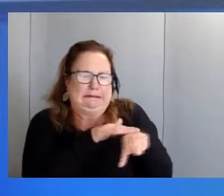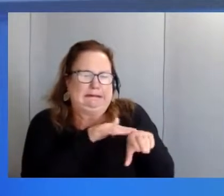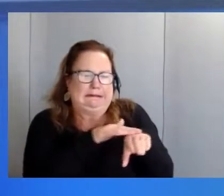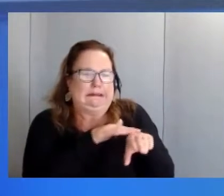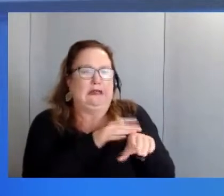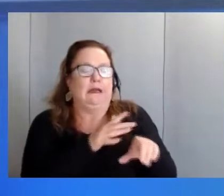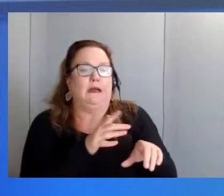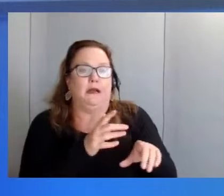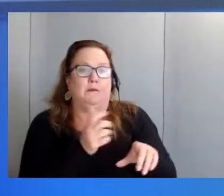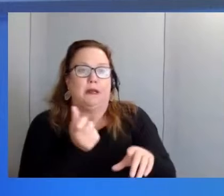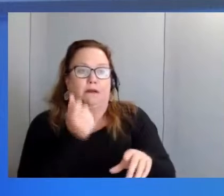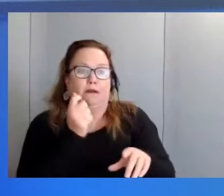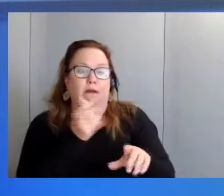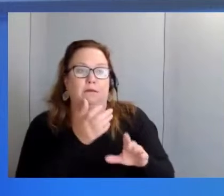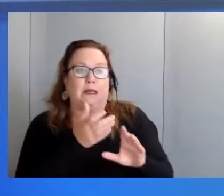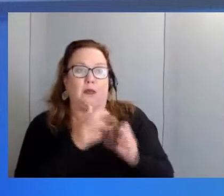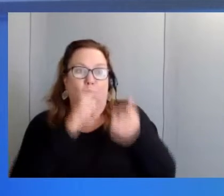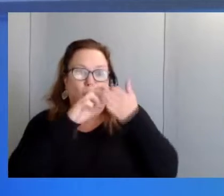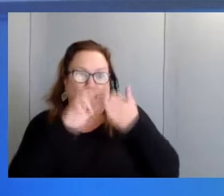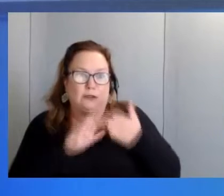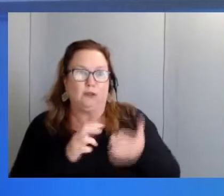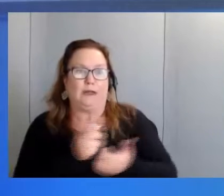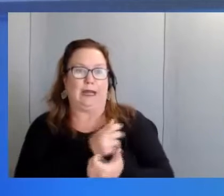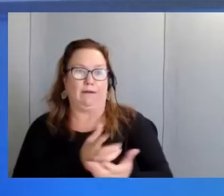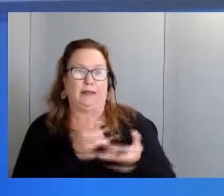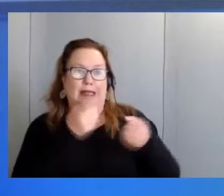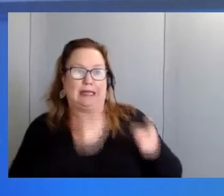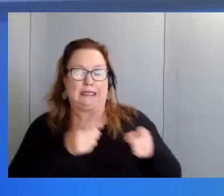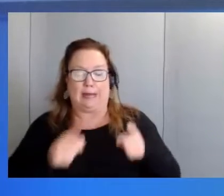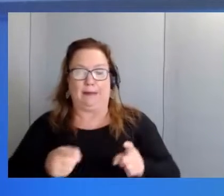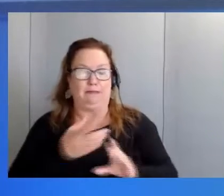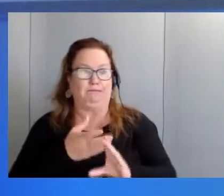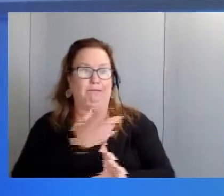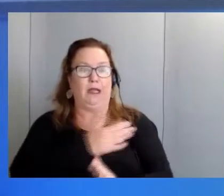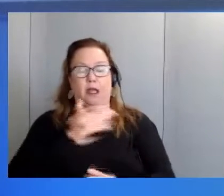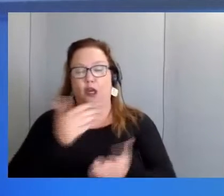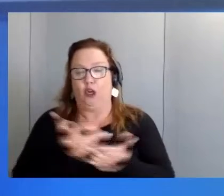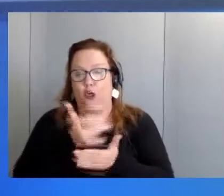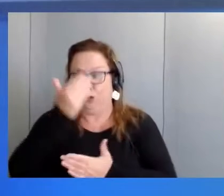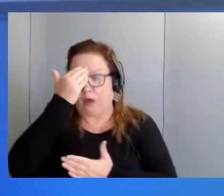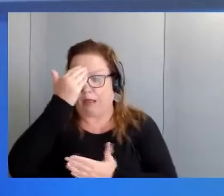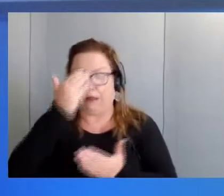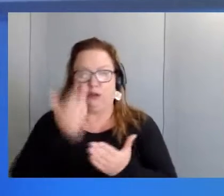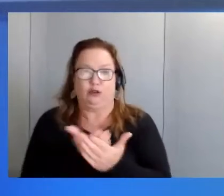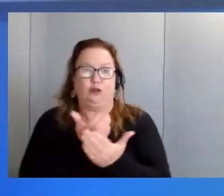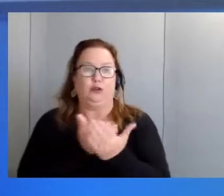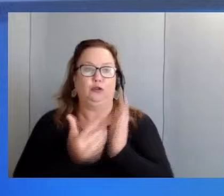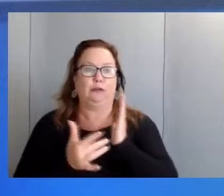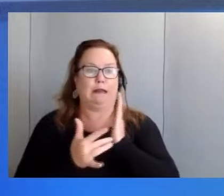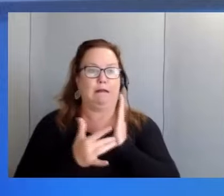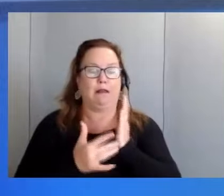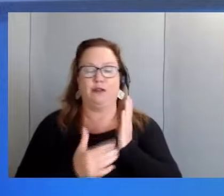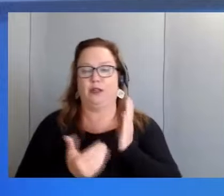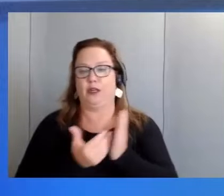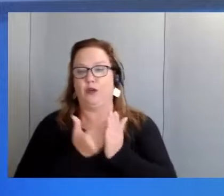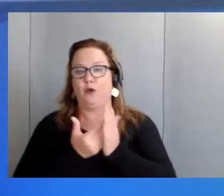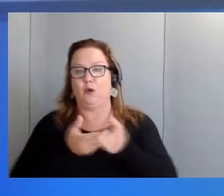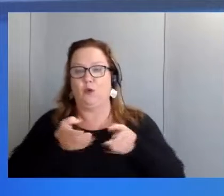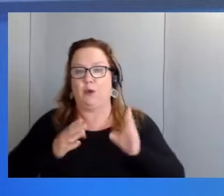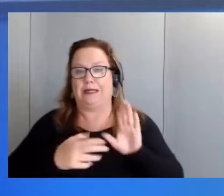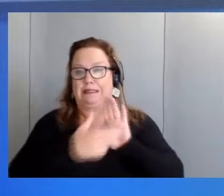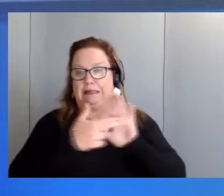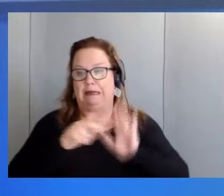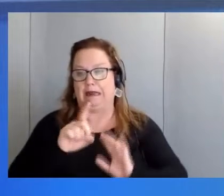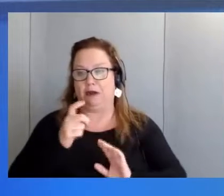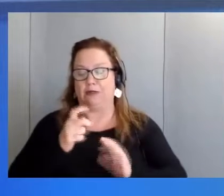that is a just enormous amount of new knowledge, new approaches, new technology for diagnosing, and I think the next 10 years